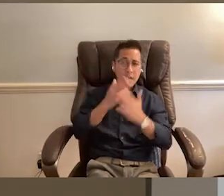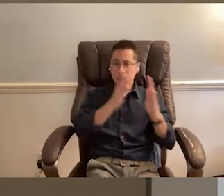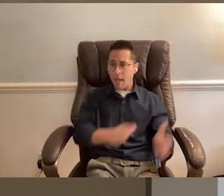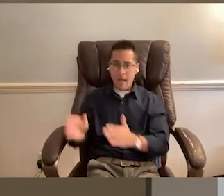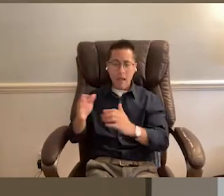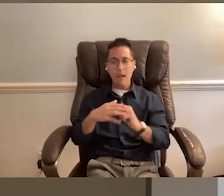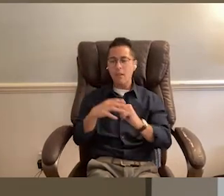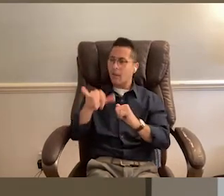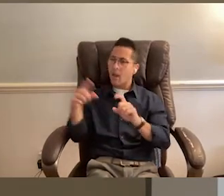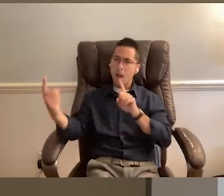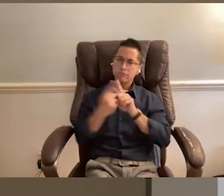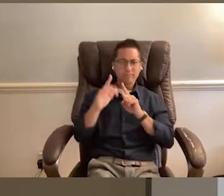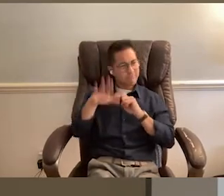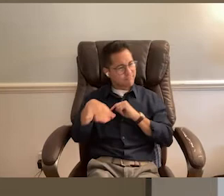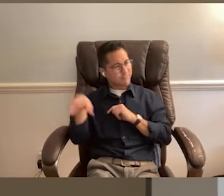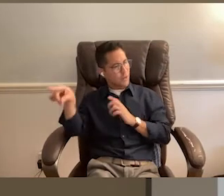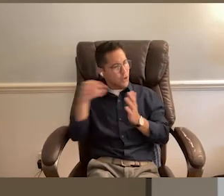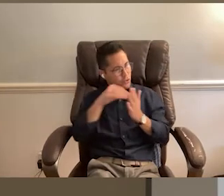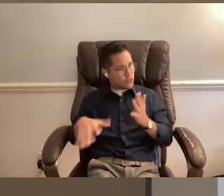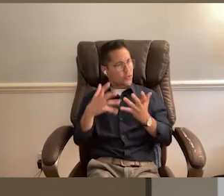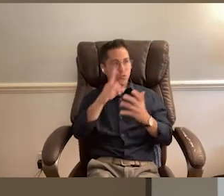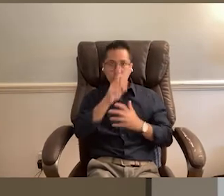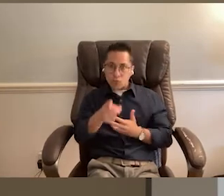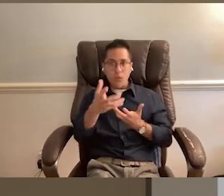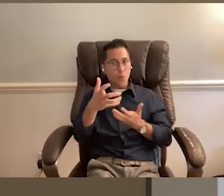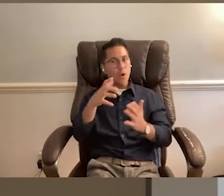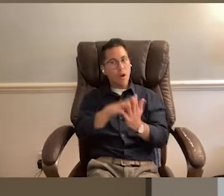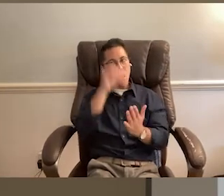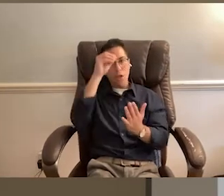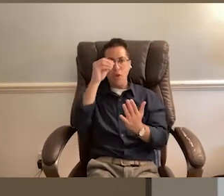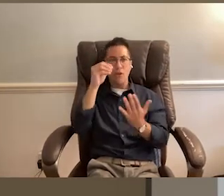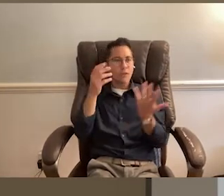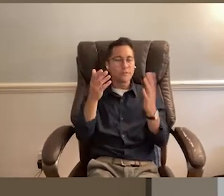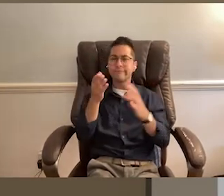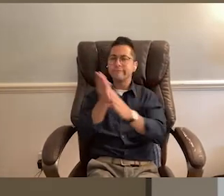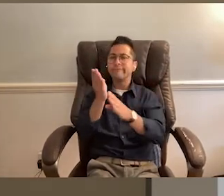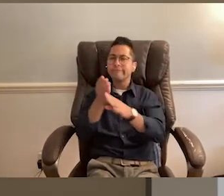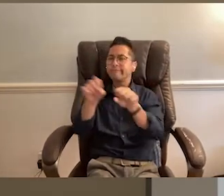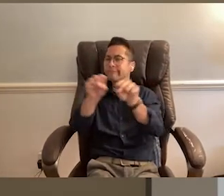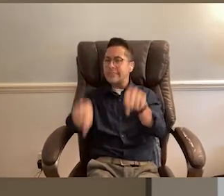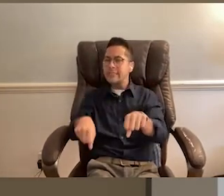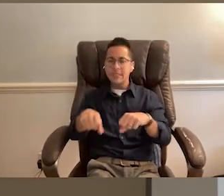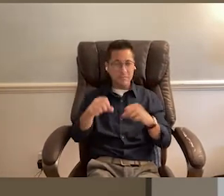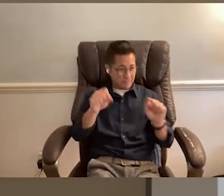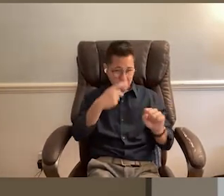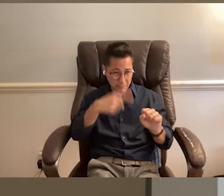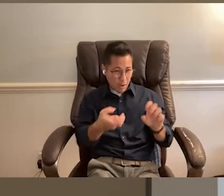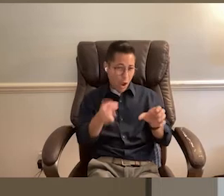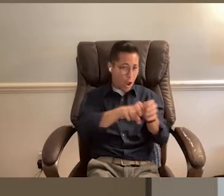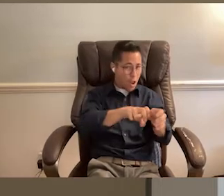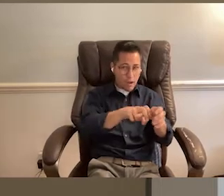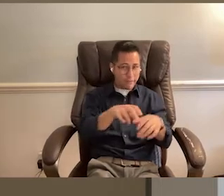again, because they change every semester, and they'll always trip people up. We use a combination of standard and self-developed